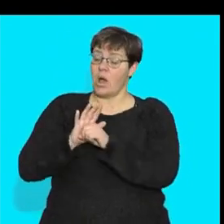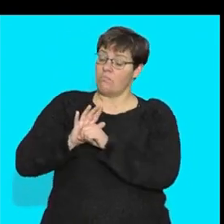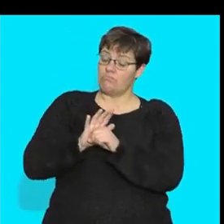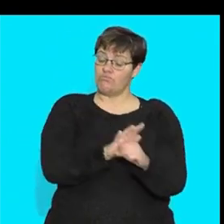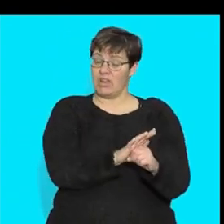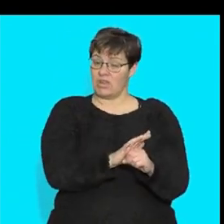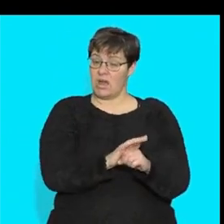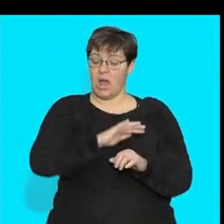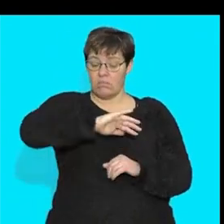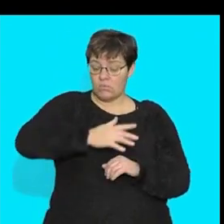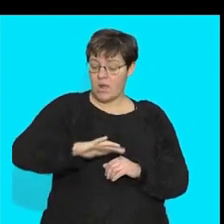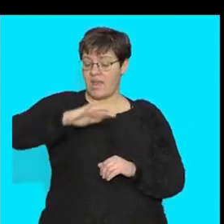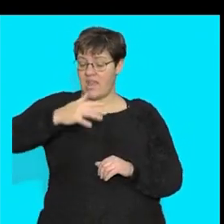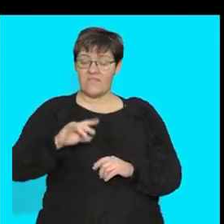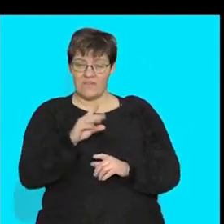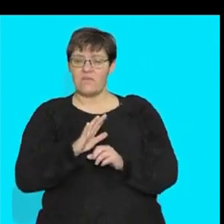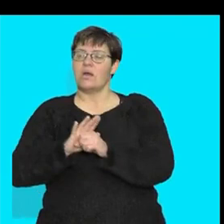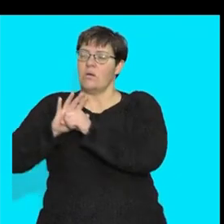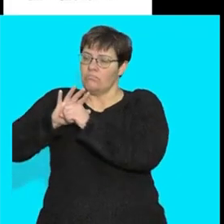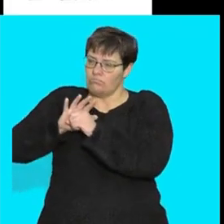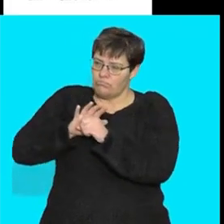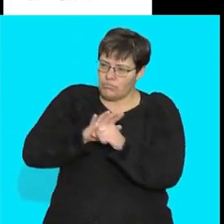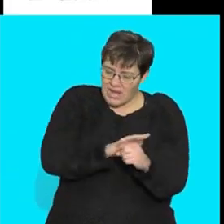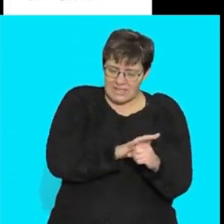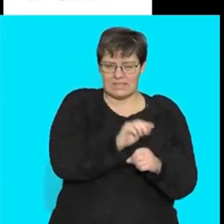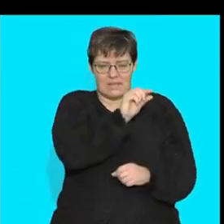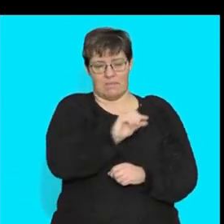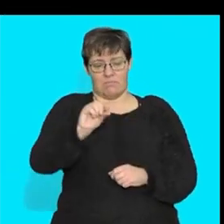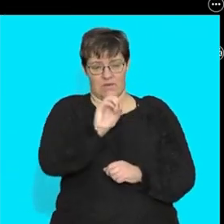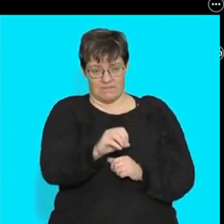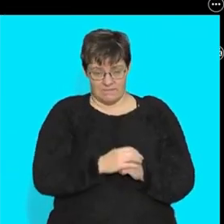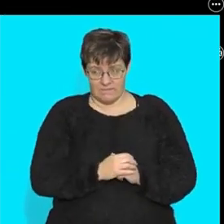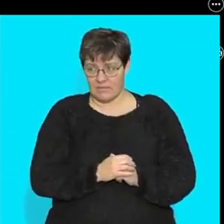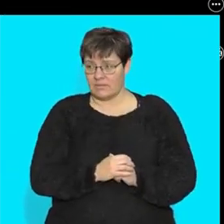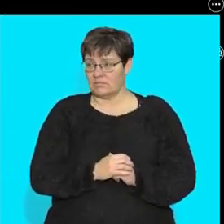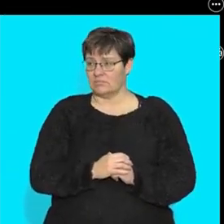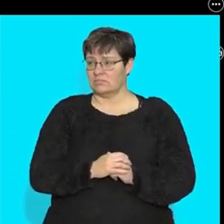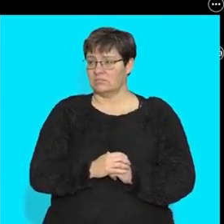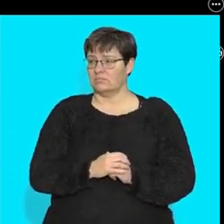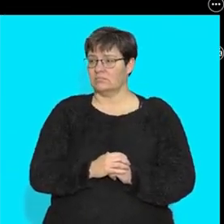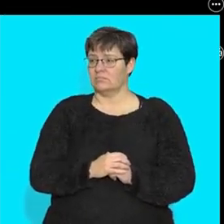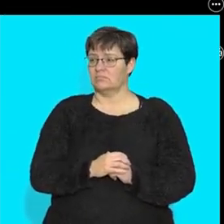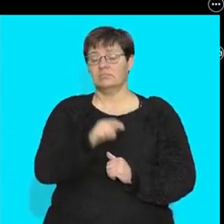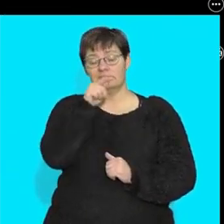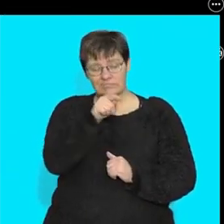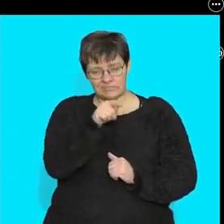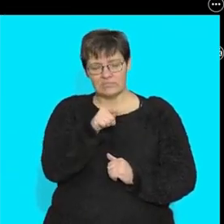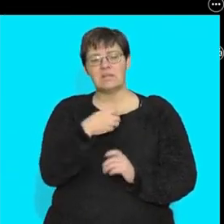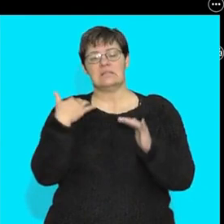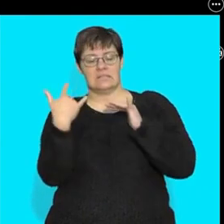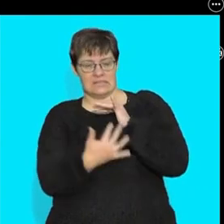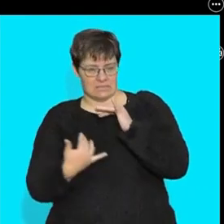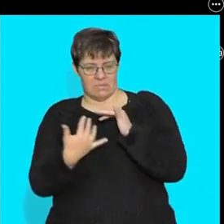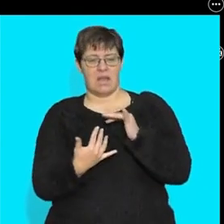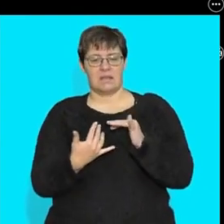pressure wave is there, it is now pressing down on this membrane here, right there, and it